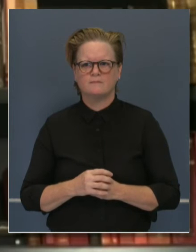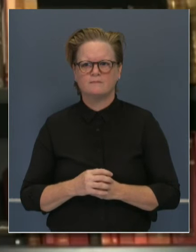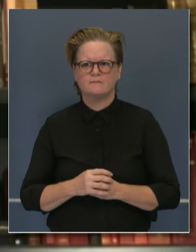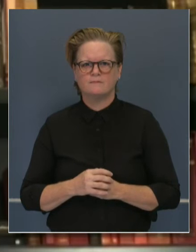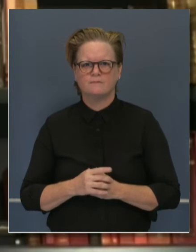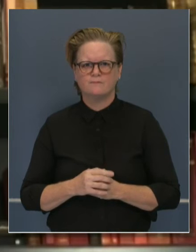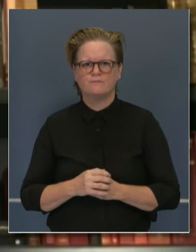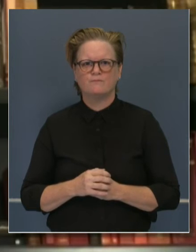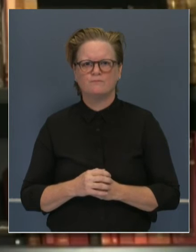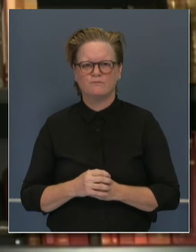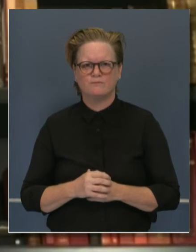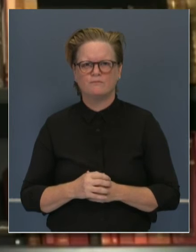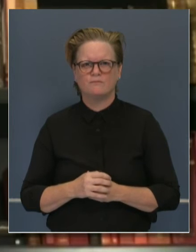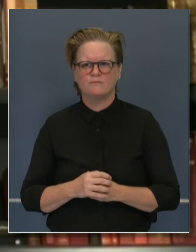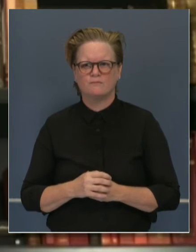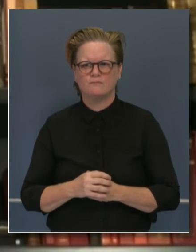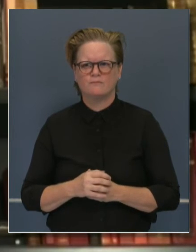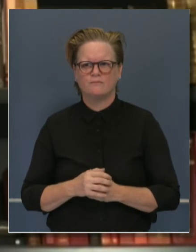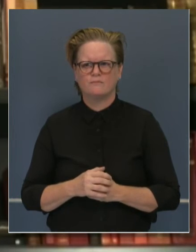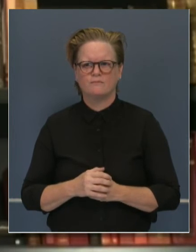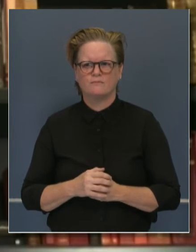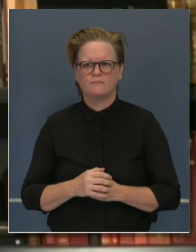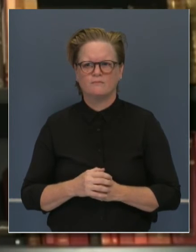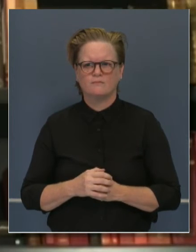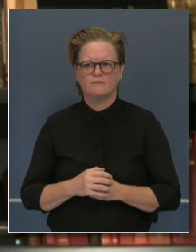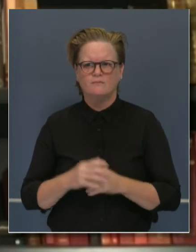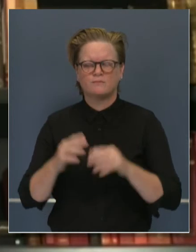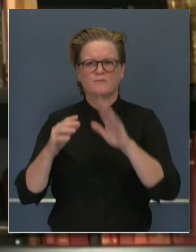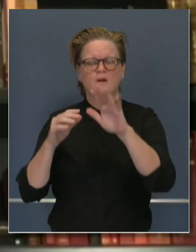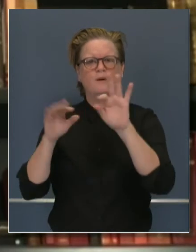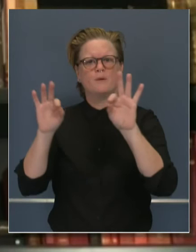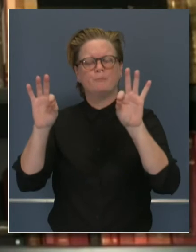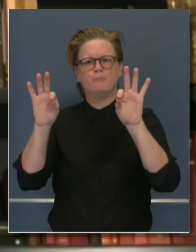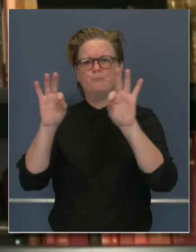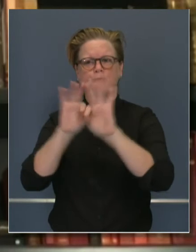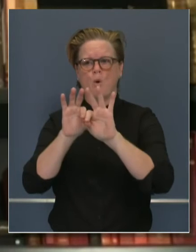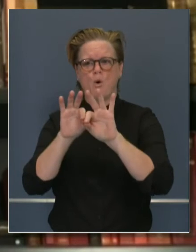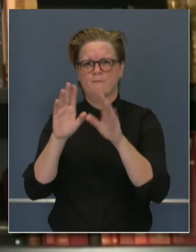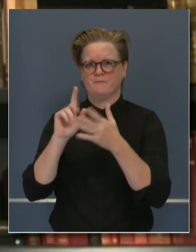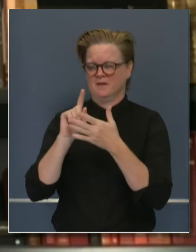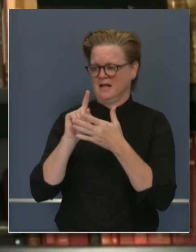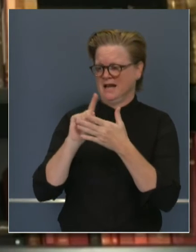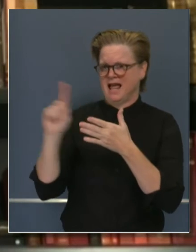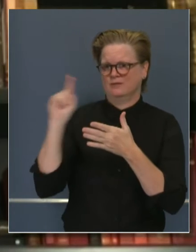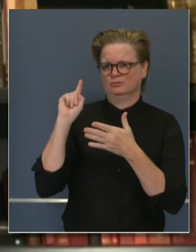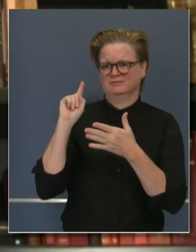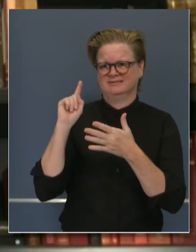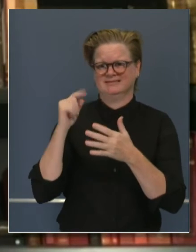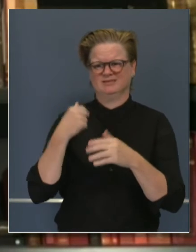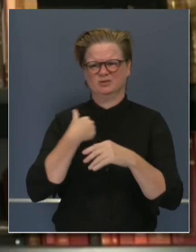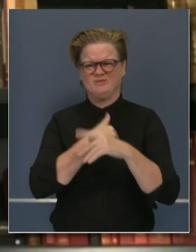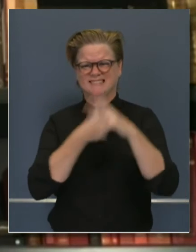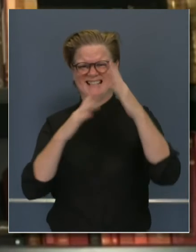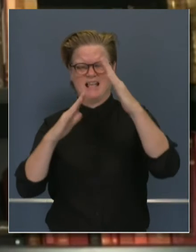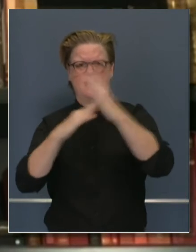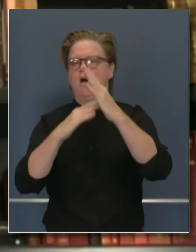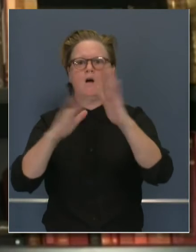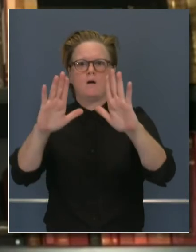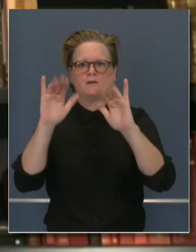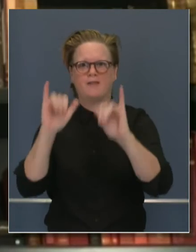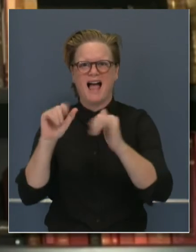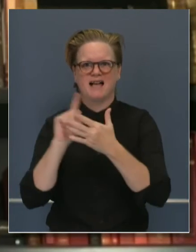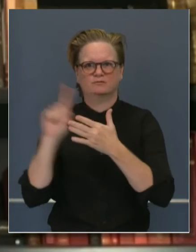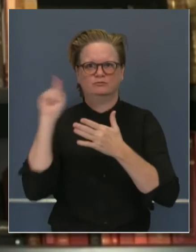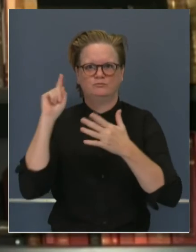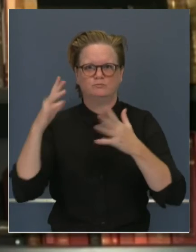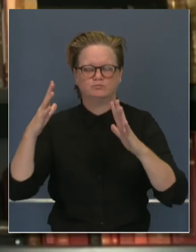number of times, and we made the point last week that we were putting this emergency brake on as it relates to our tiered status, rather than waiting till